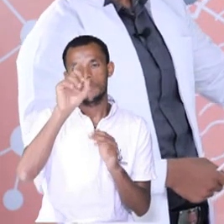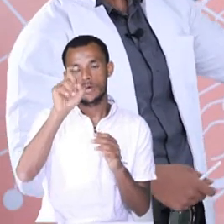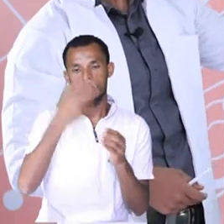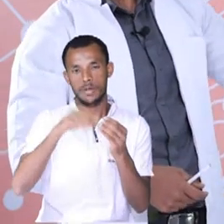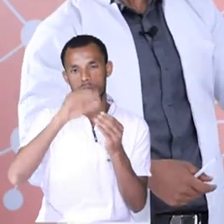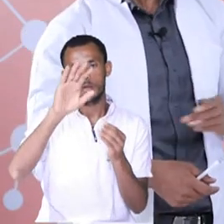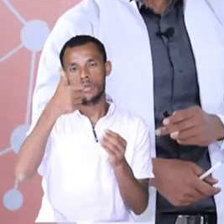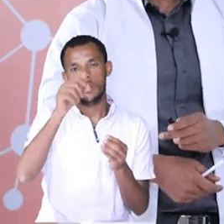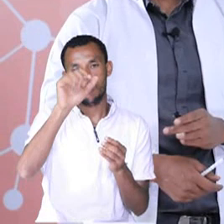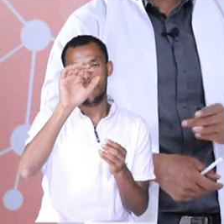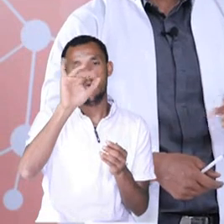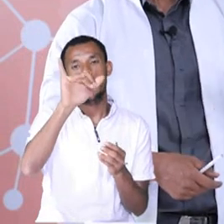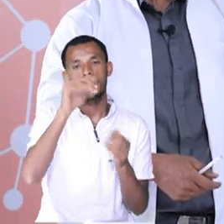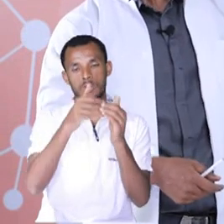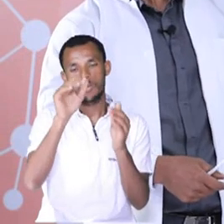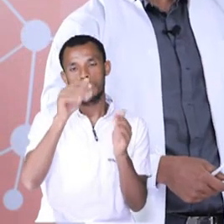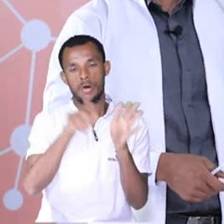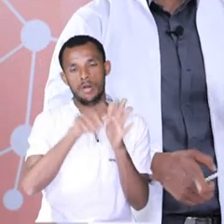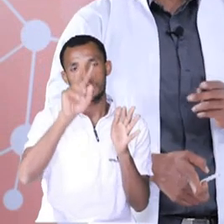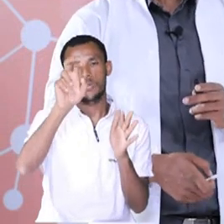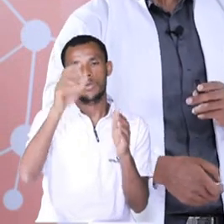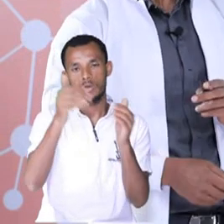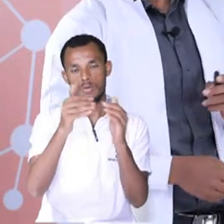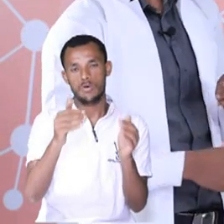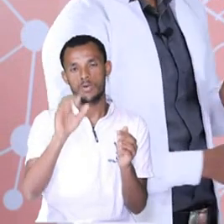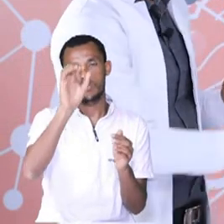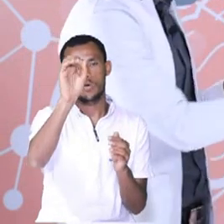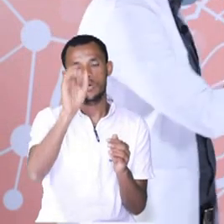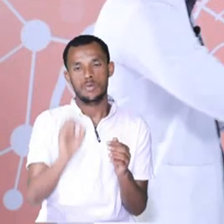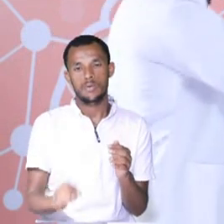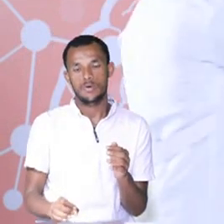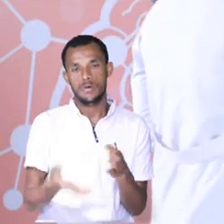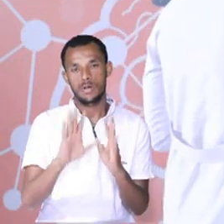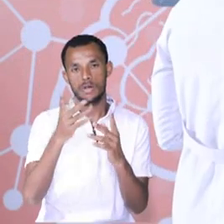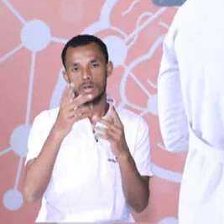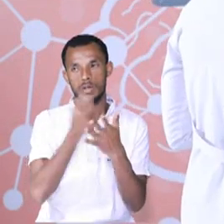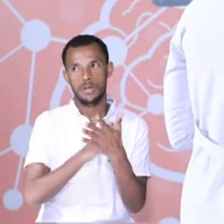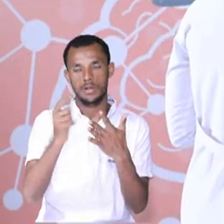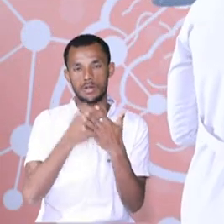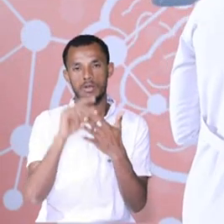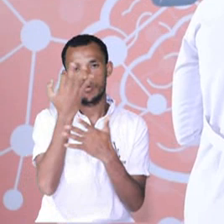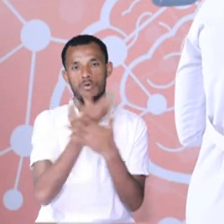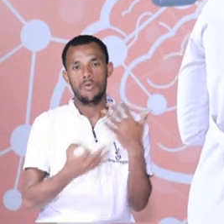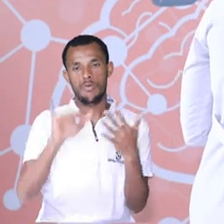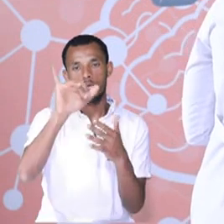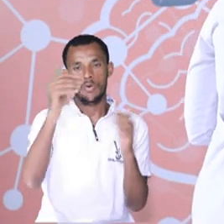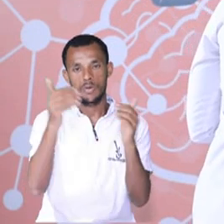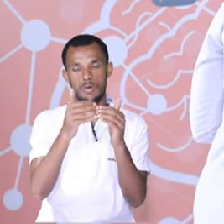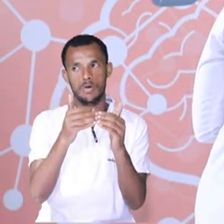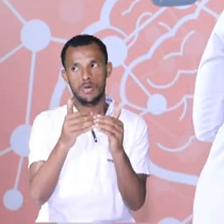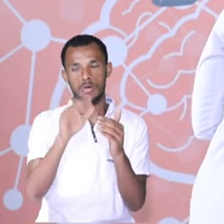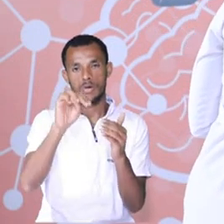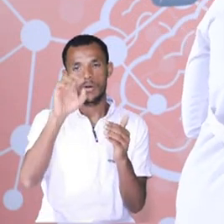plus 10y is equal to minus 20 is equal to 0. So, let's write it in the form of y is equal